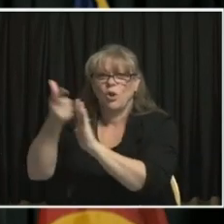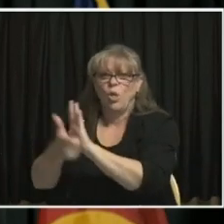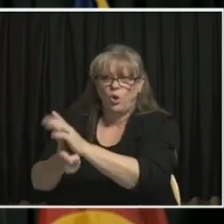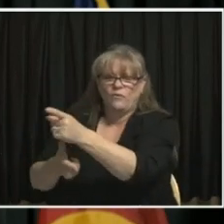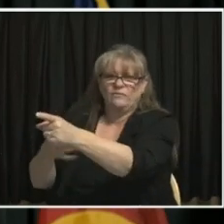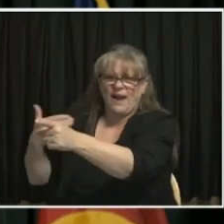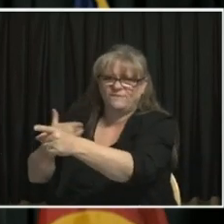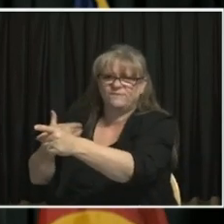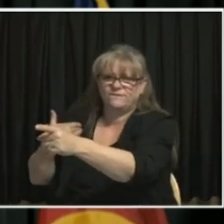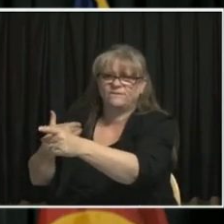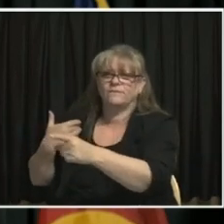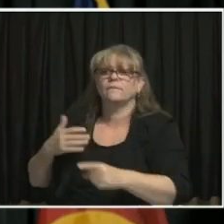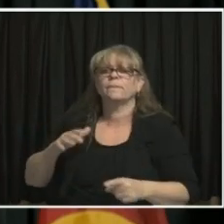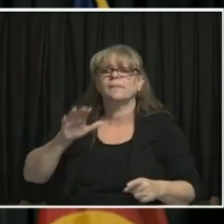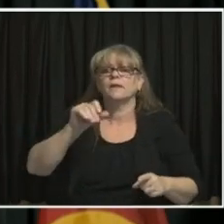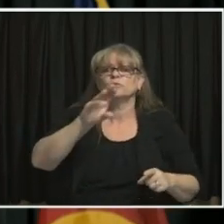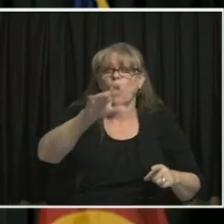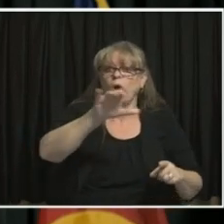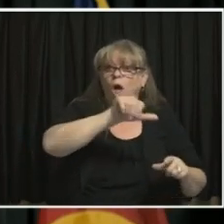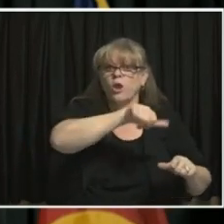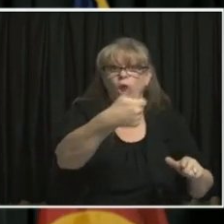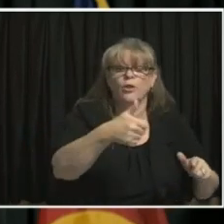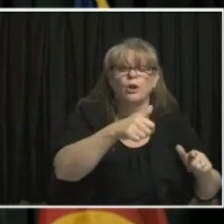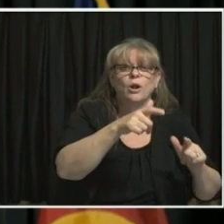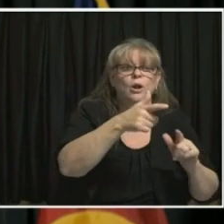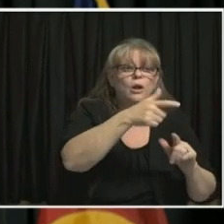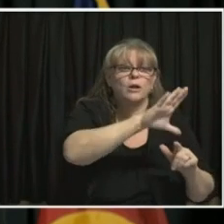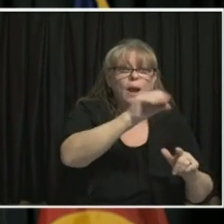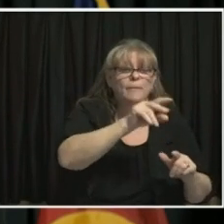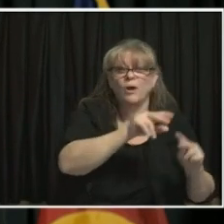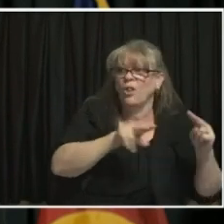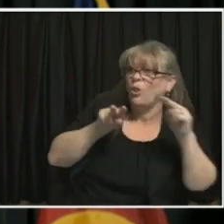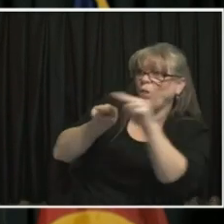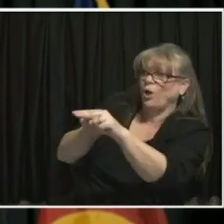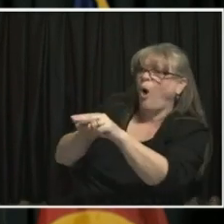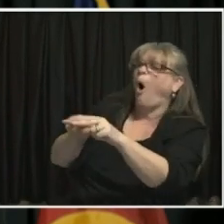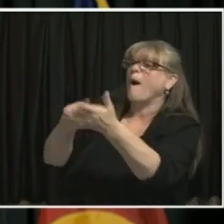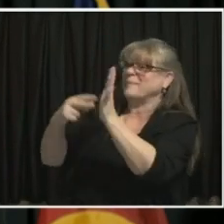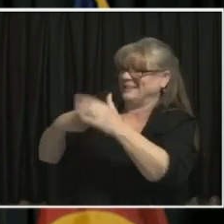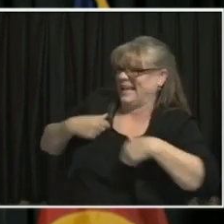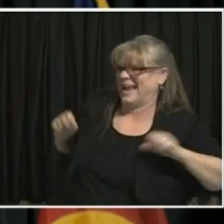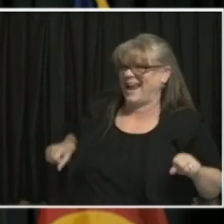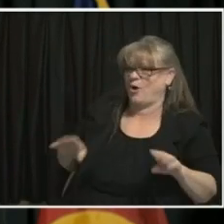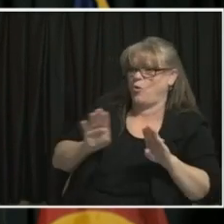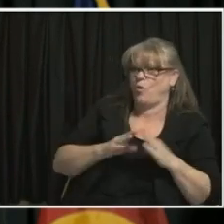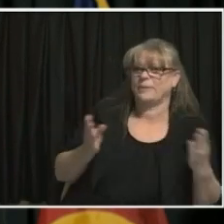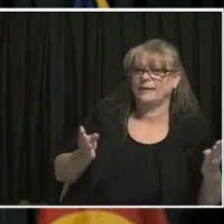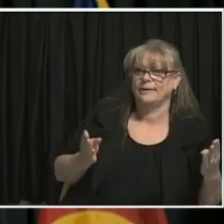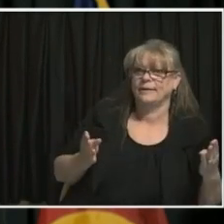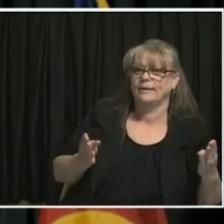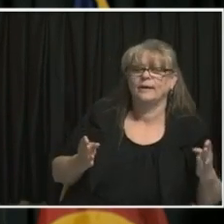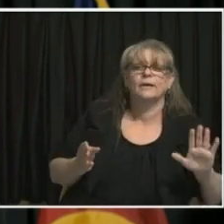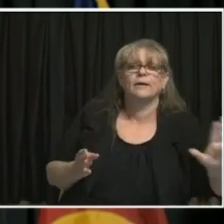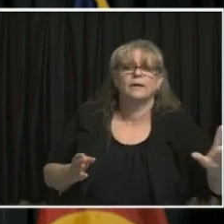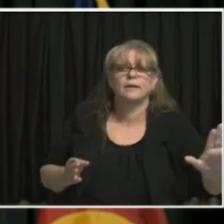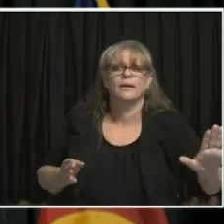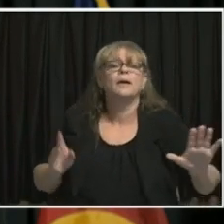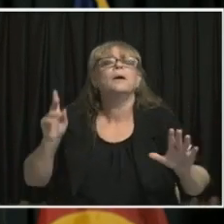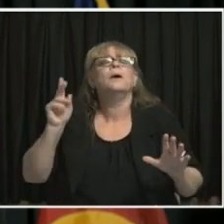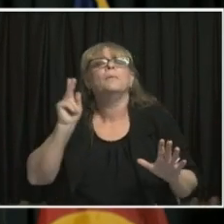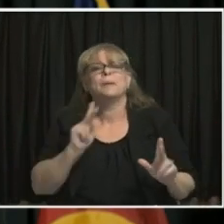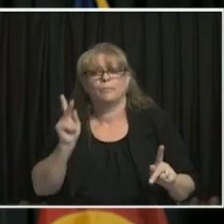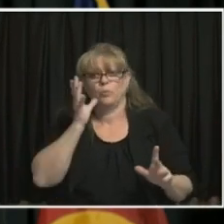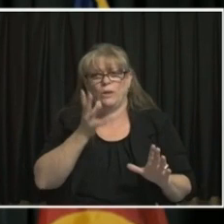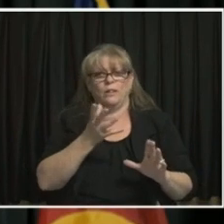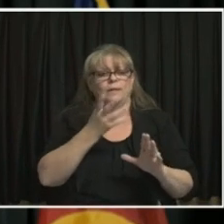suit, it's a near guarantee that people would lose their lives, and it would further delay the opening of our